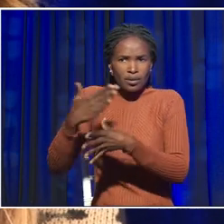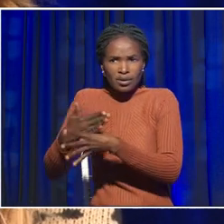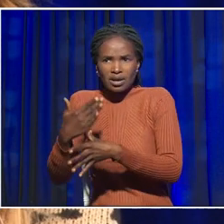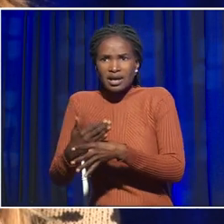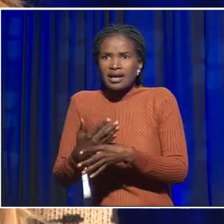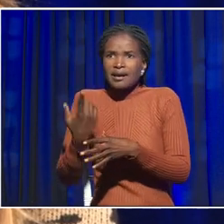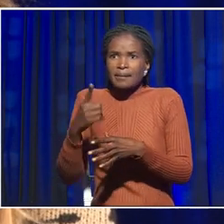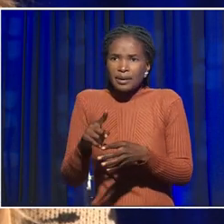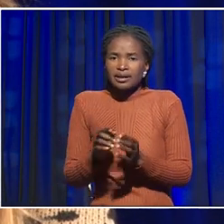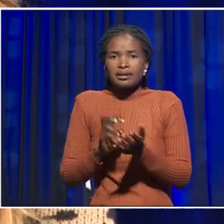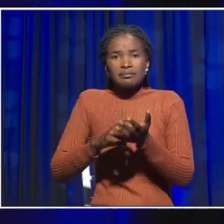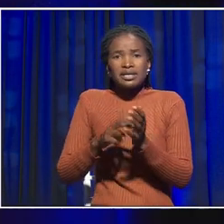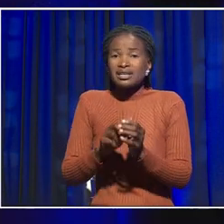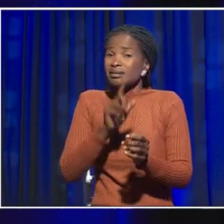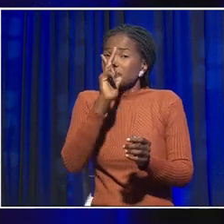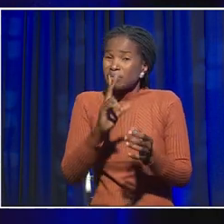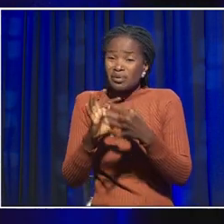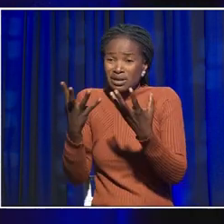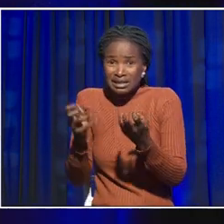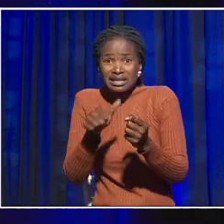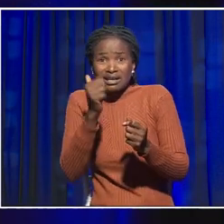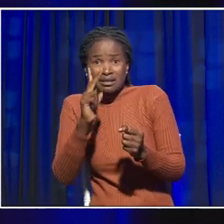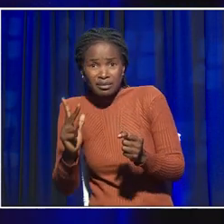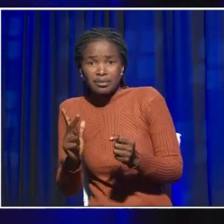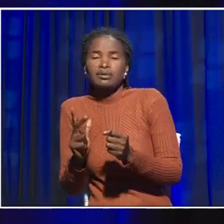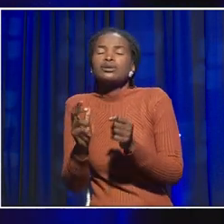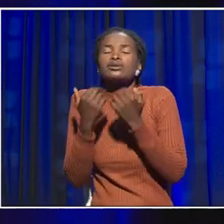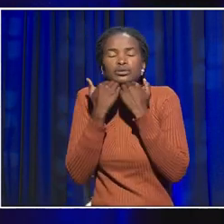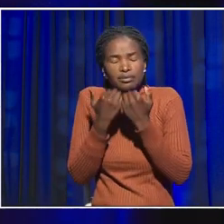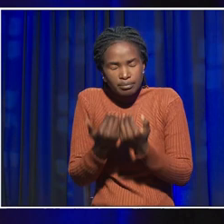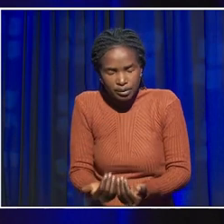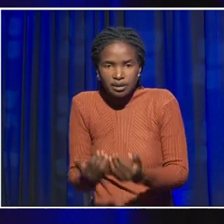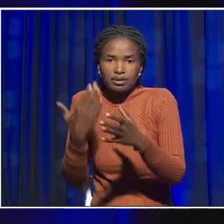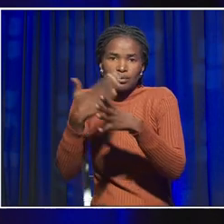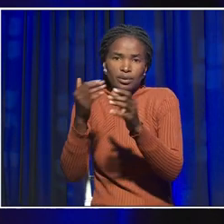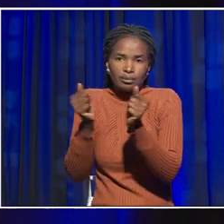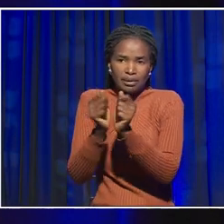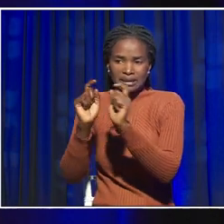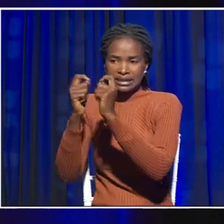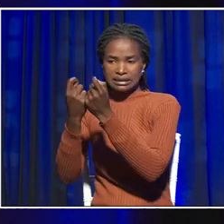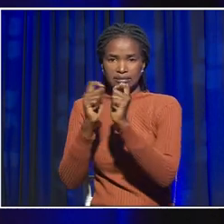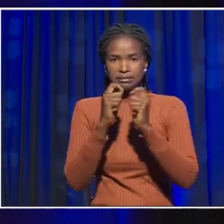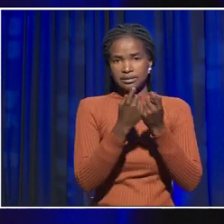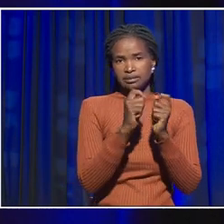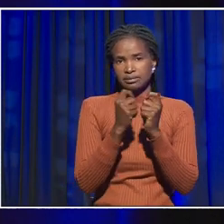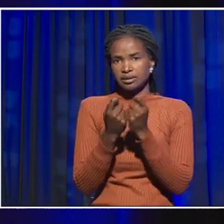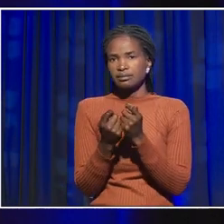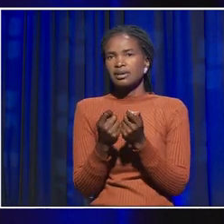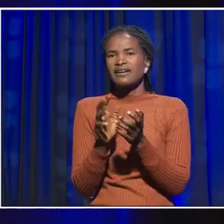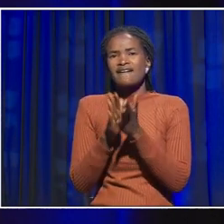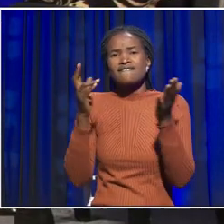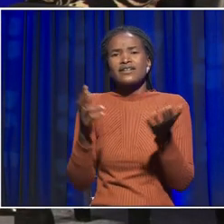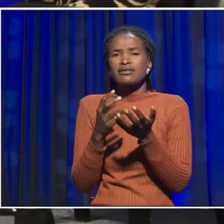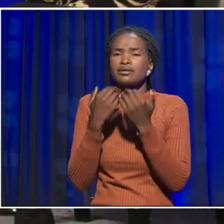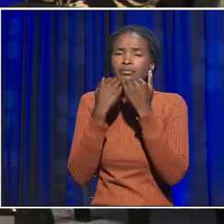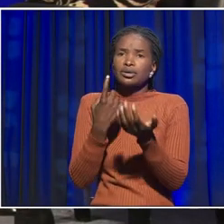But interdependently, you'll be able to create the impossible. Very, very important point that I also would share